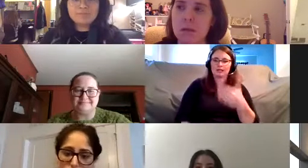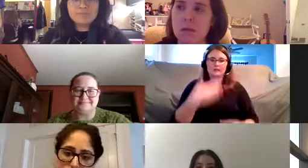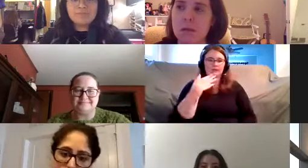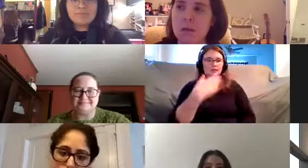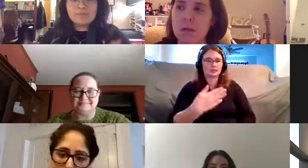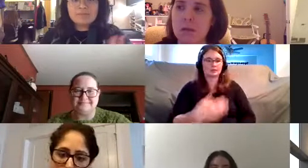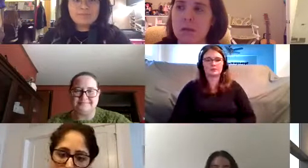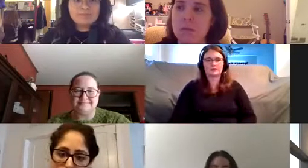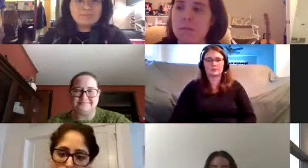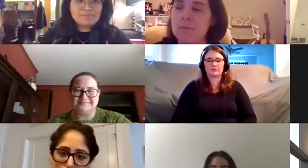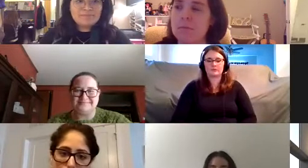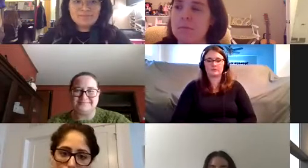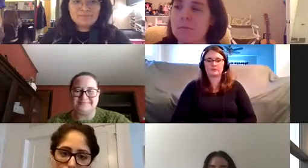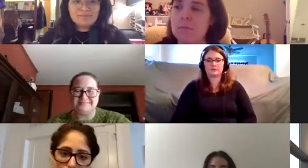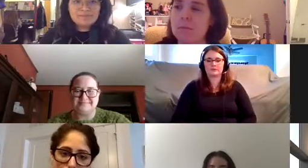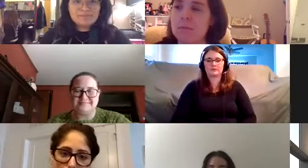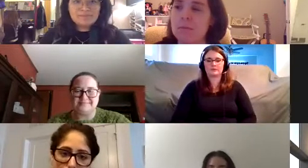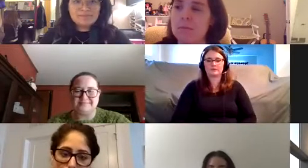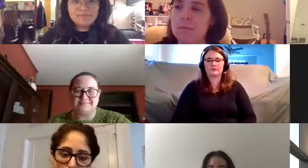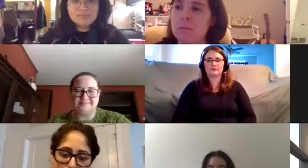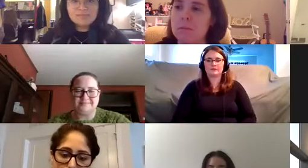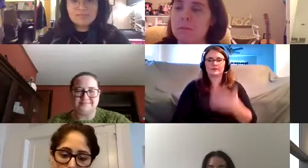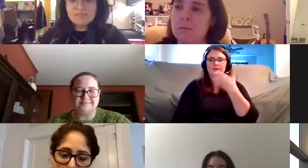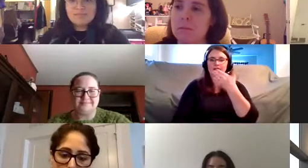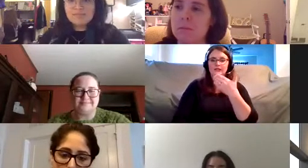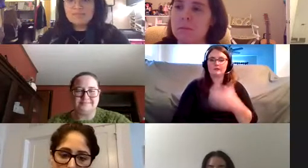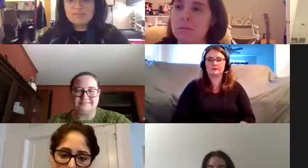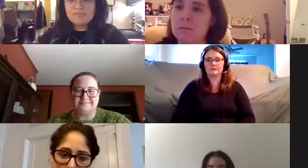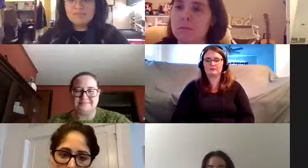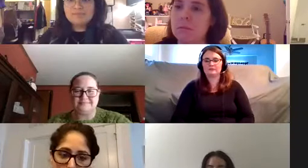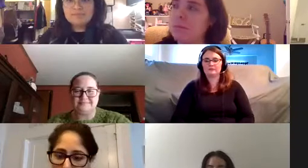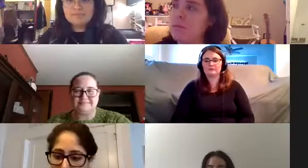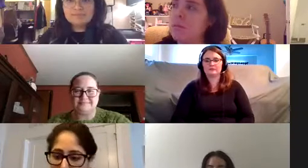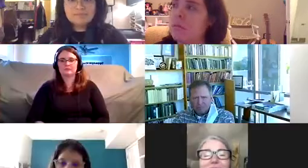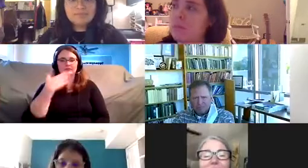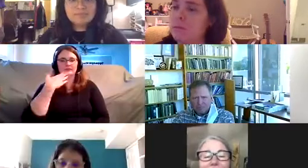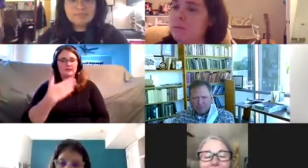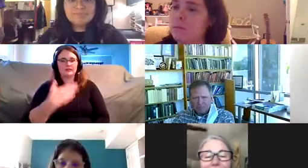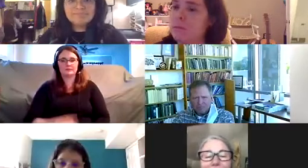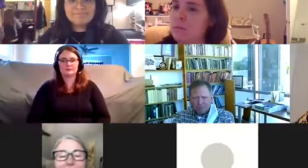Thank you. Thank you.